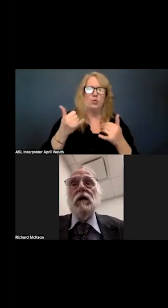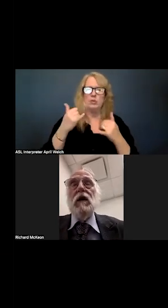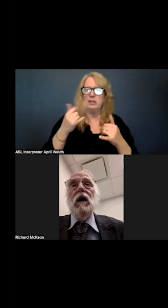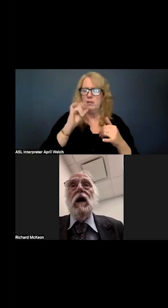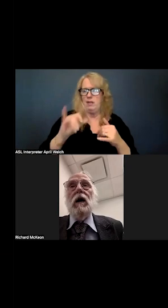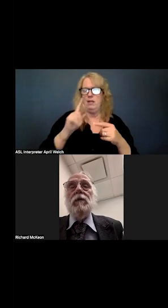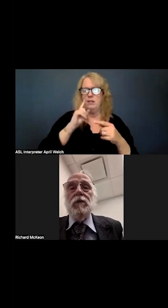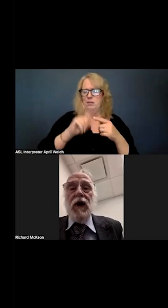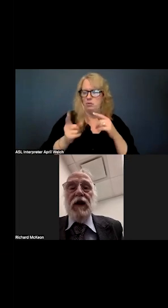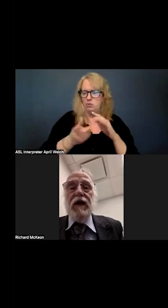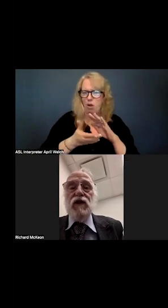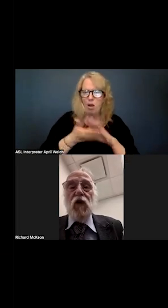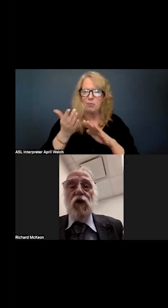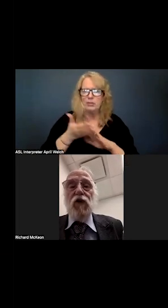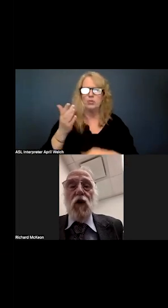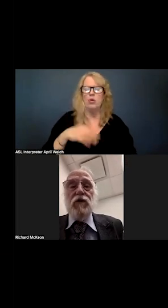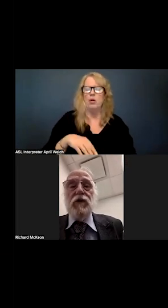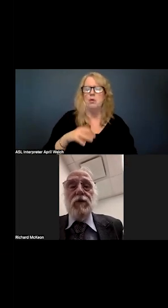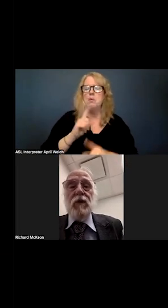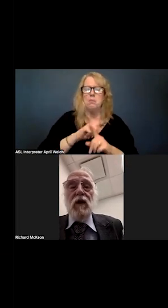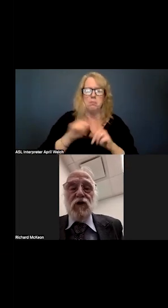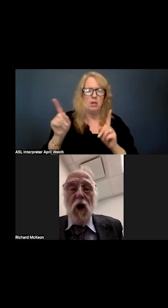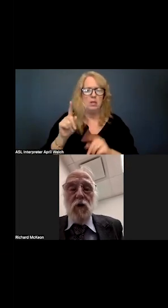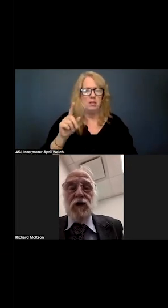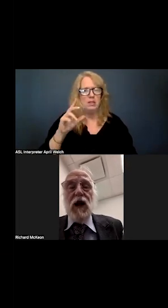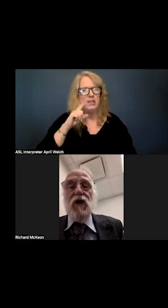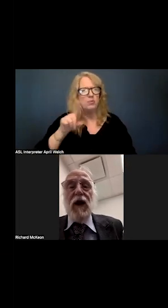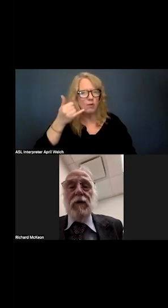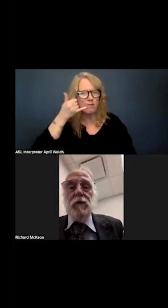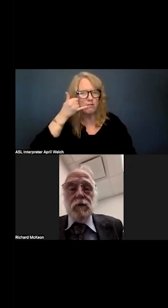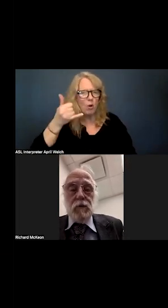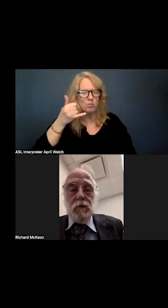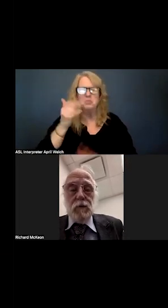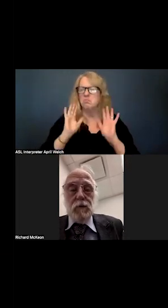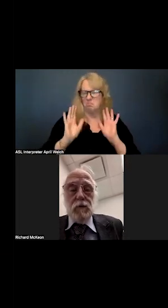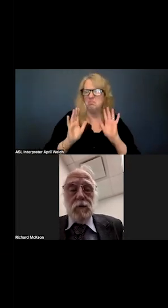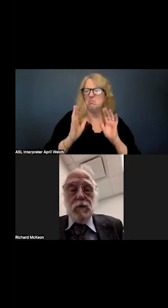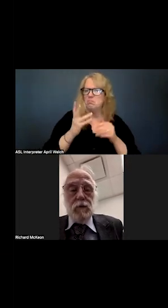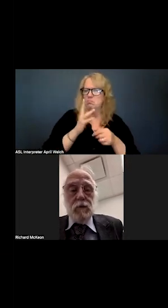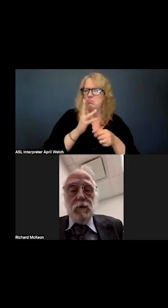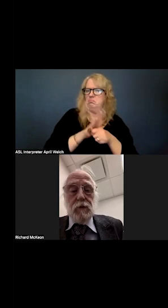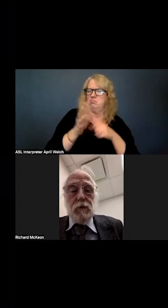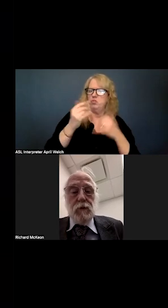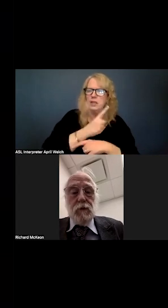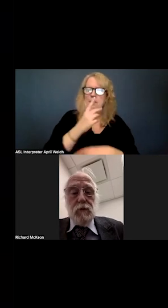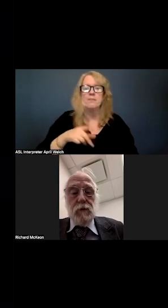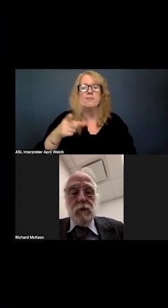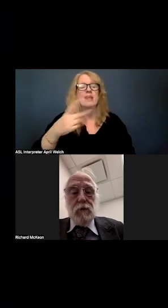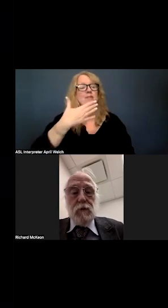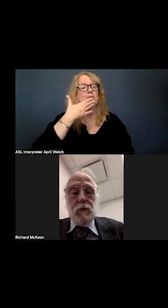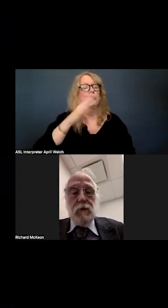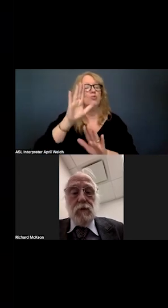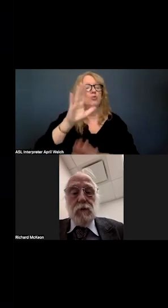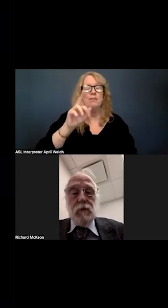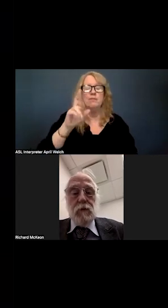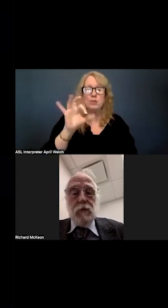operational, but it is for phones. So I will stop there. Terrific, Richard. And let's follow up. I